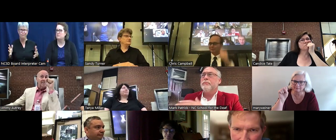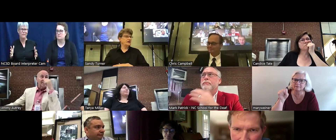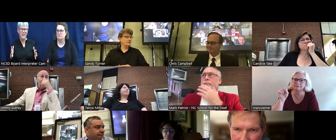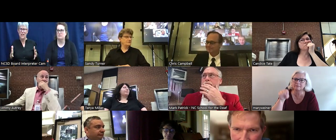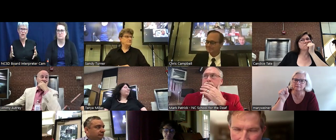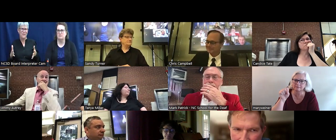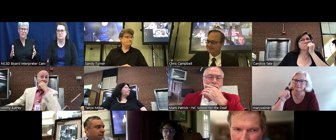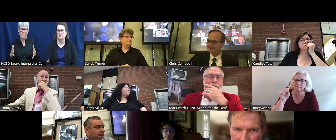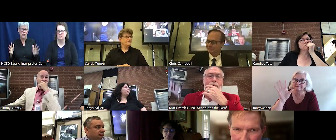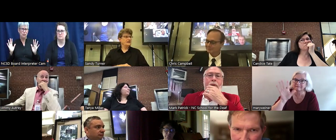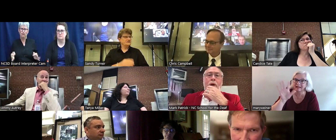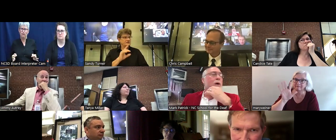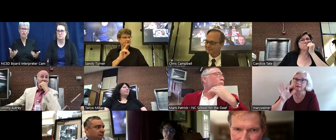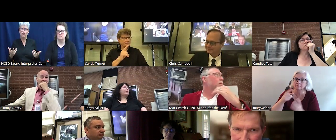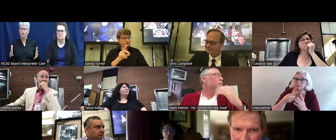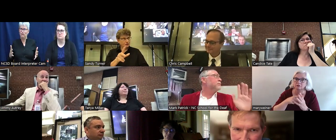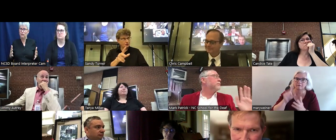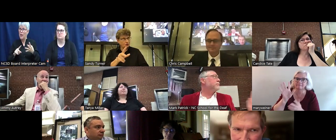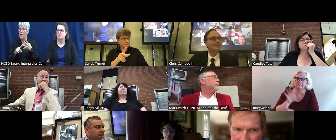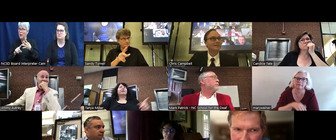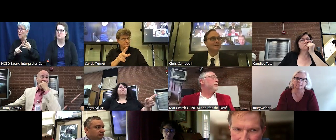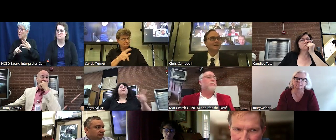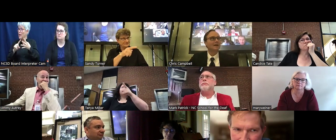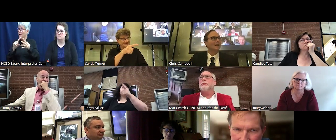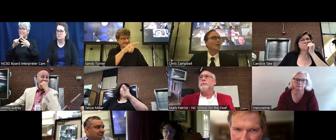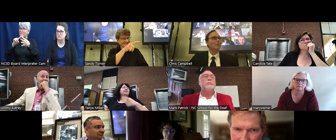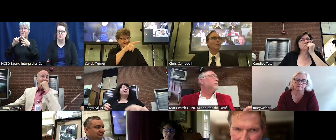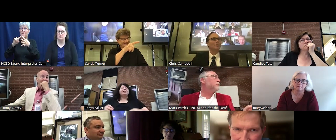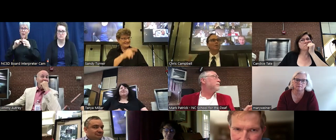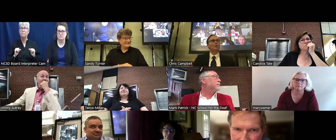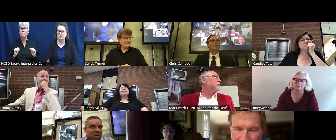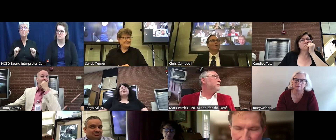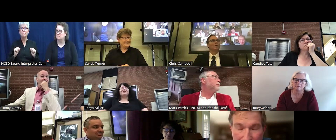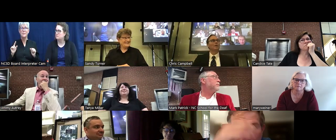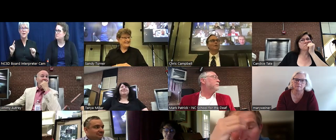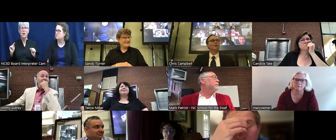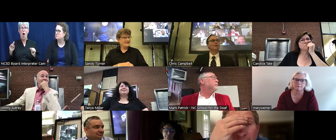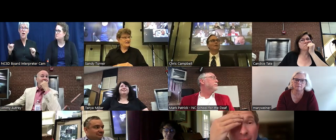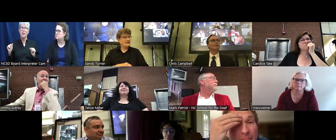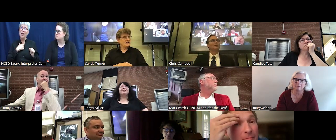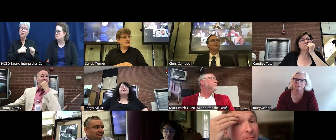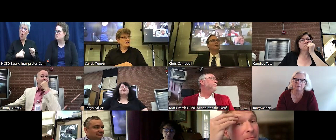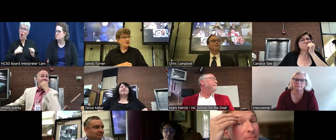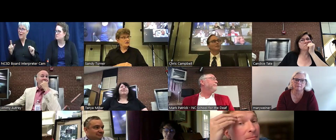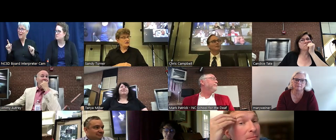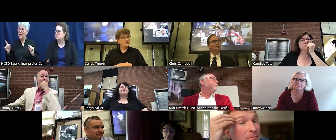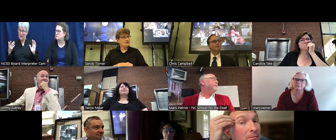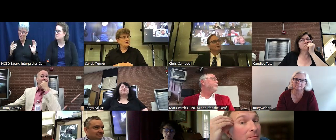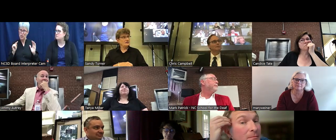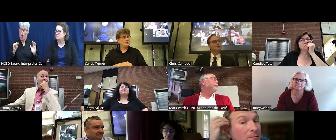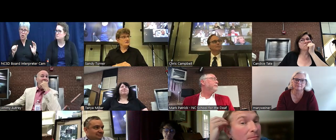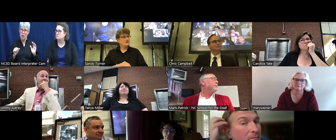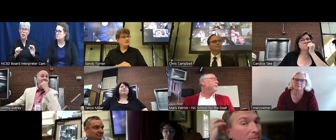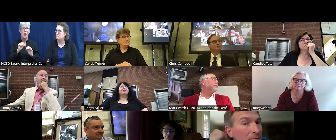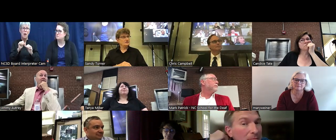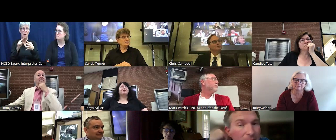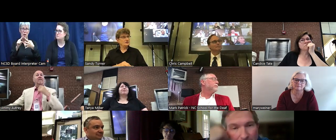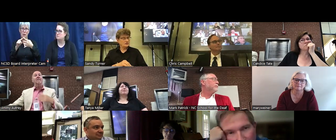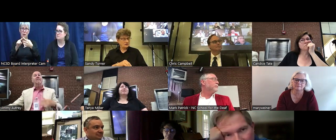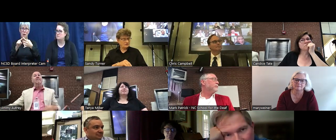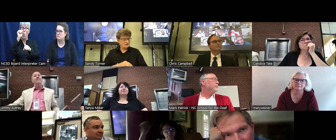been established. Is it the first and third? Sorry, and this is Tanya. So the work session for the board will be the